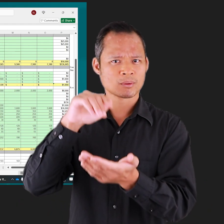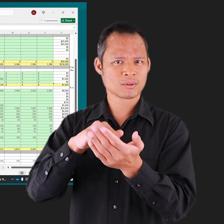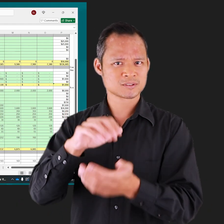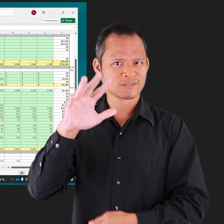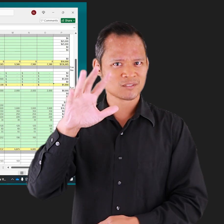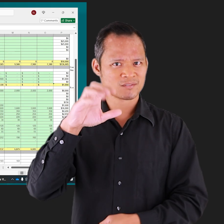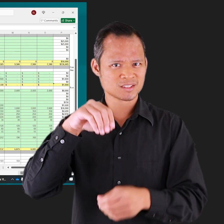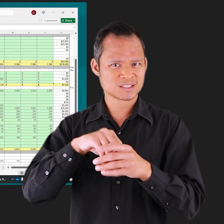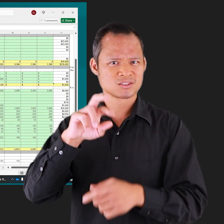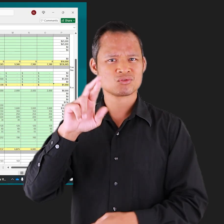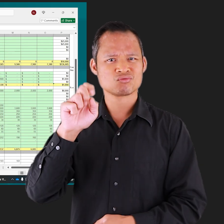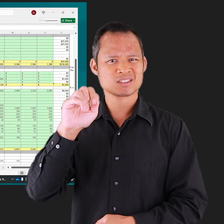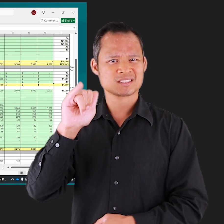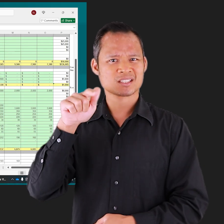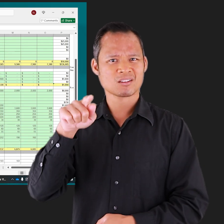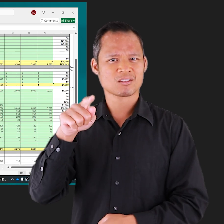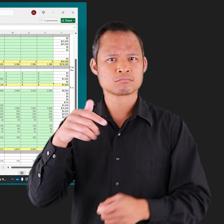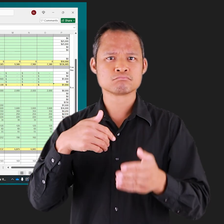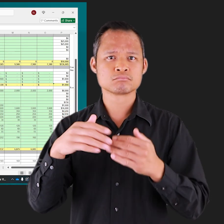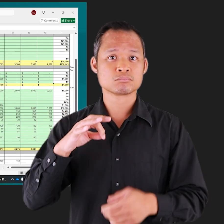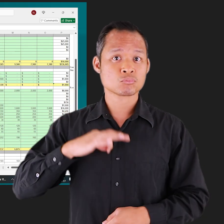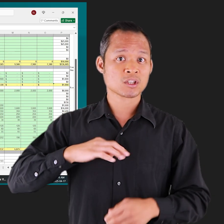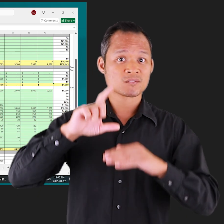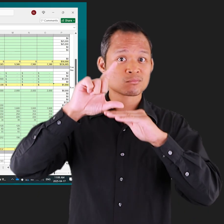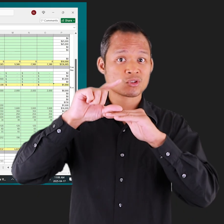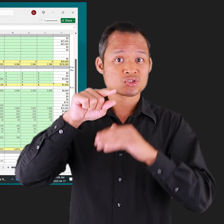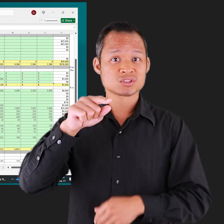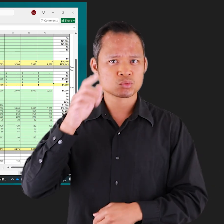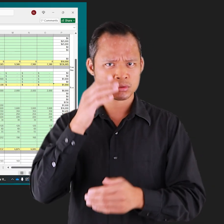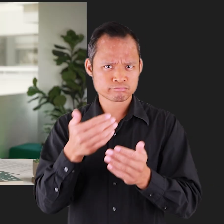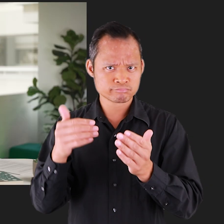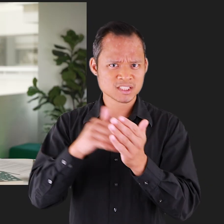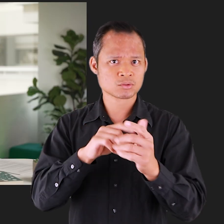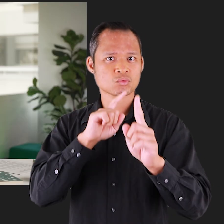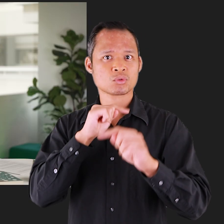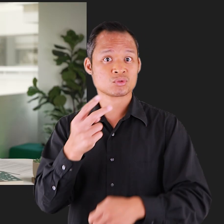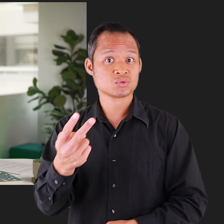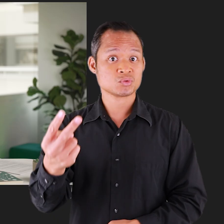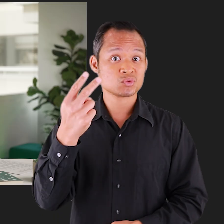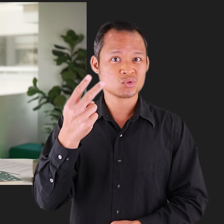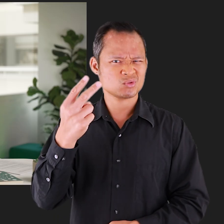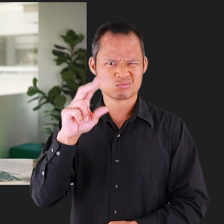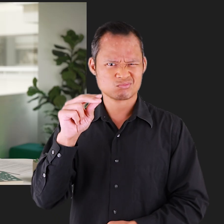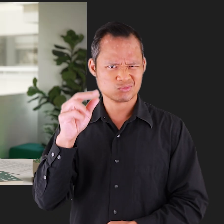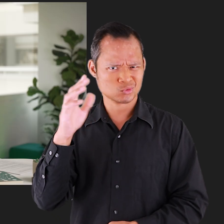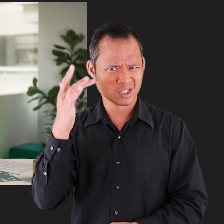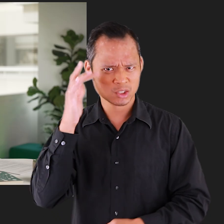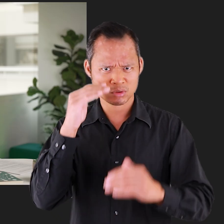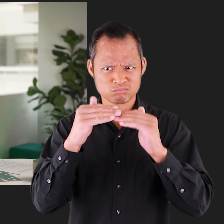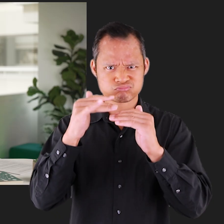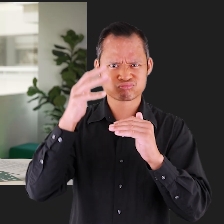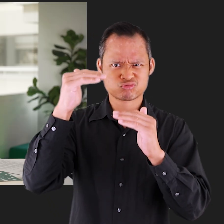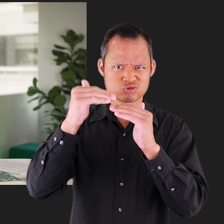cost, which may well be $1,500 in retail, whatever their margins are. They are not going to reorder 1 or 2 protein